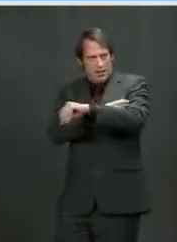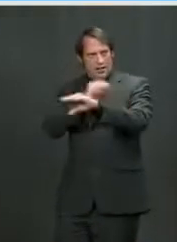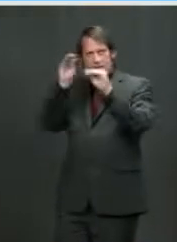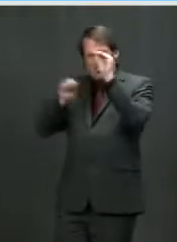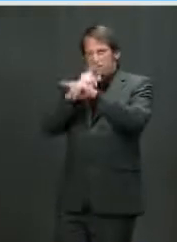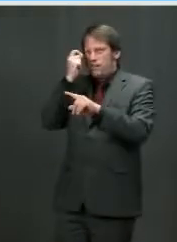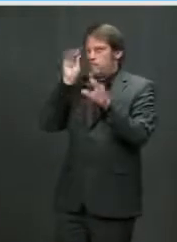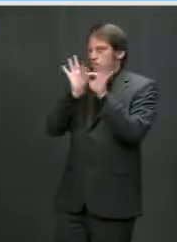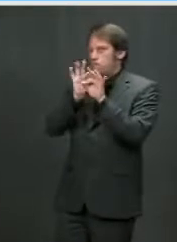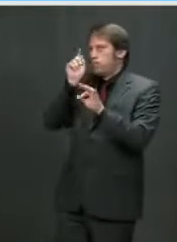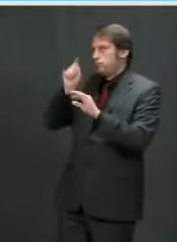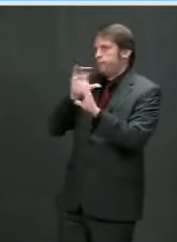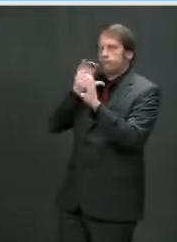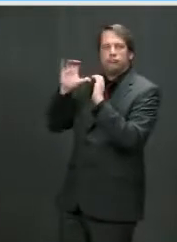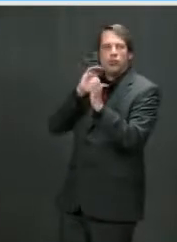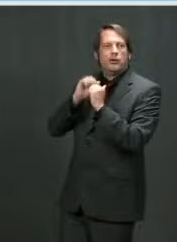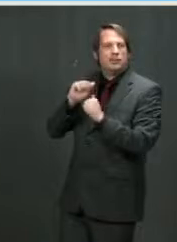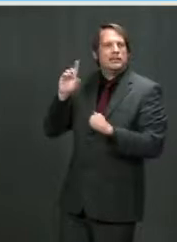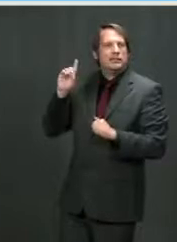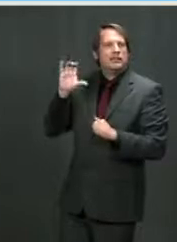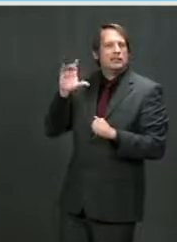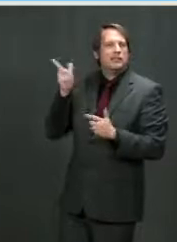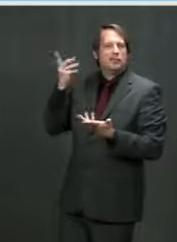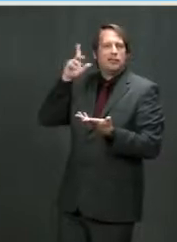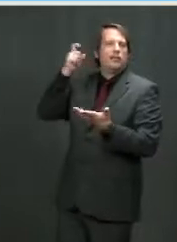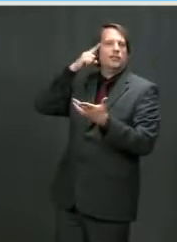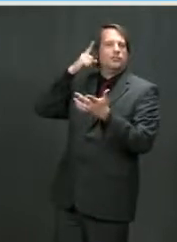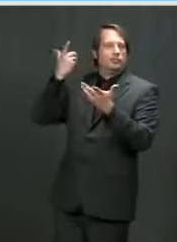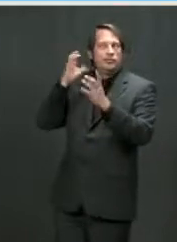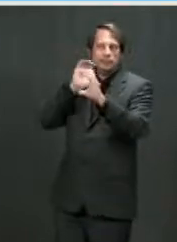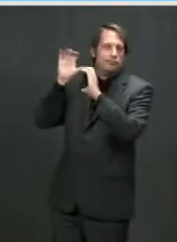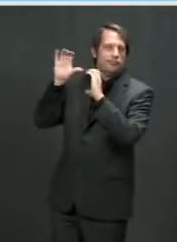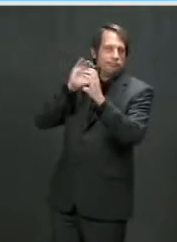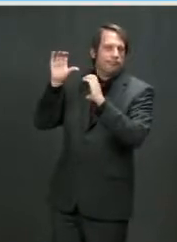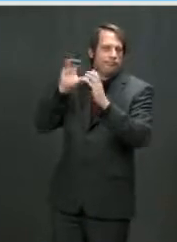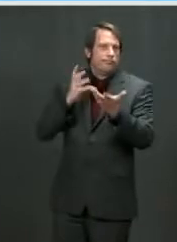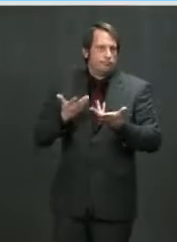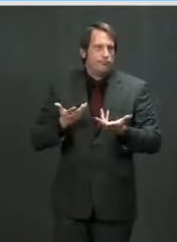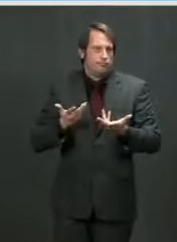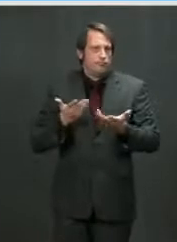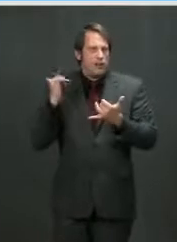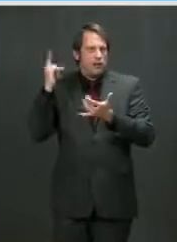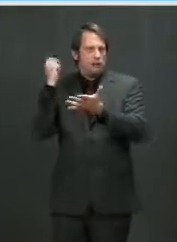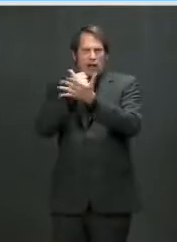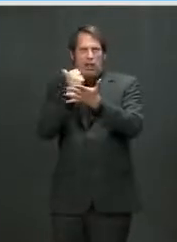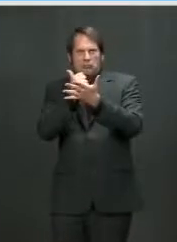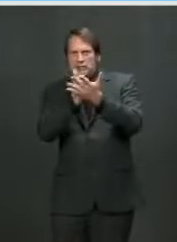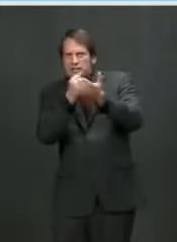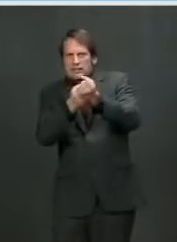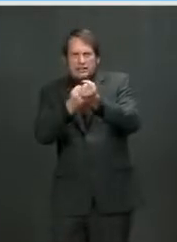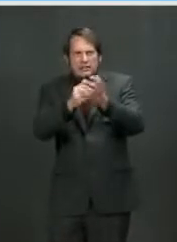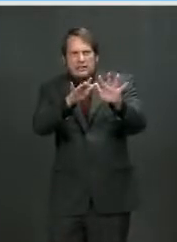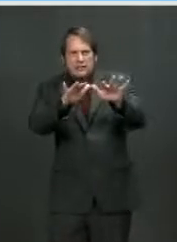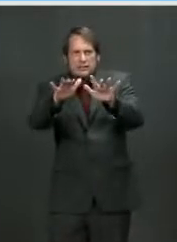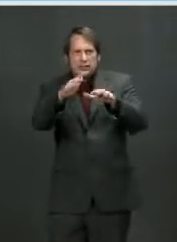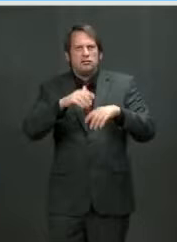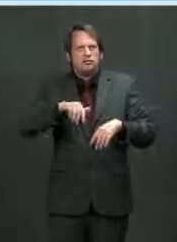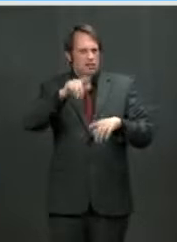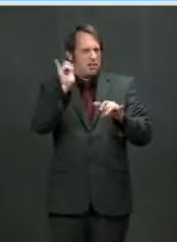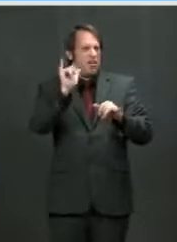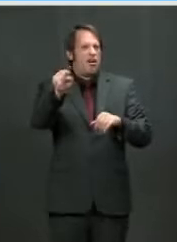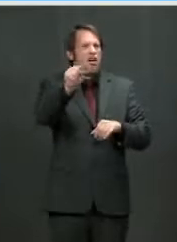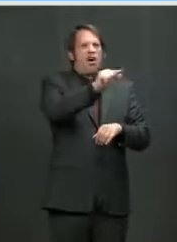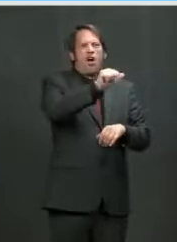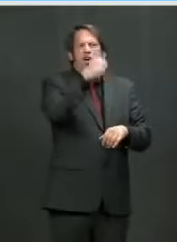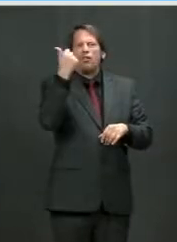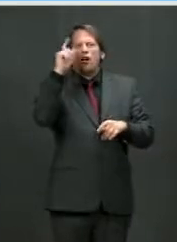her team around what are the resources that could be most helpful at this point in time, as we do with other governors that find themselves in this